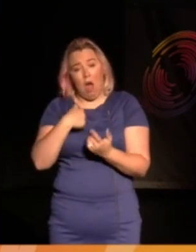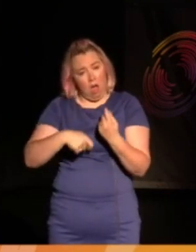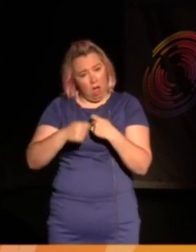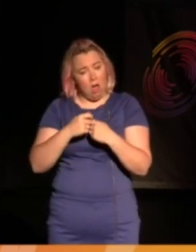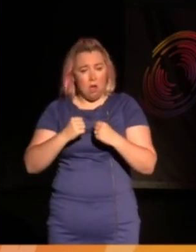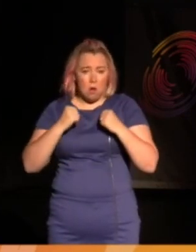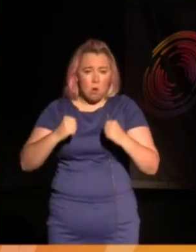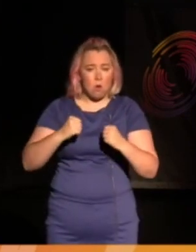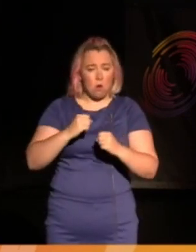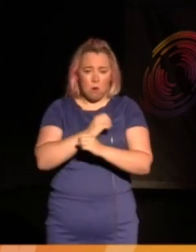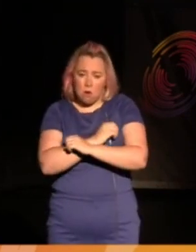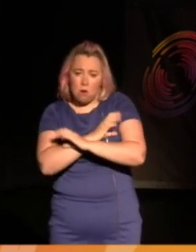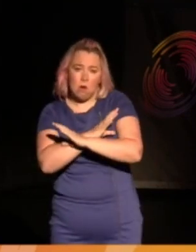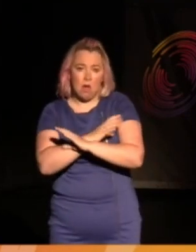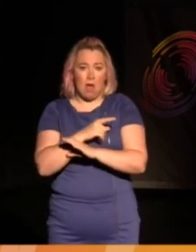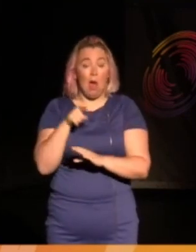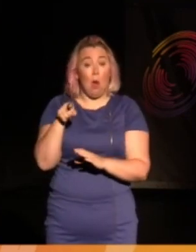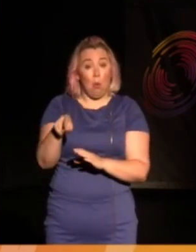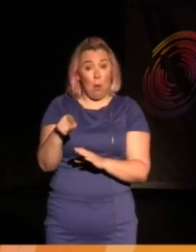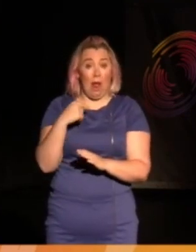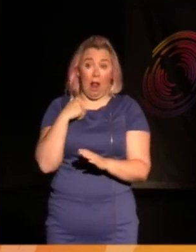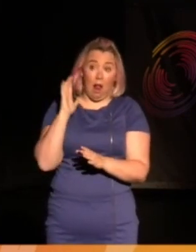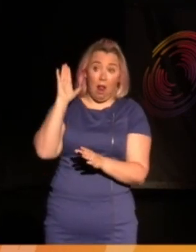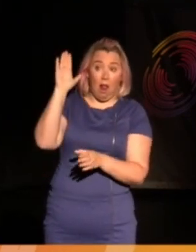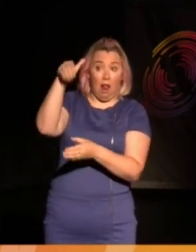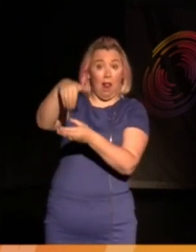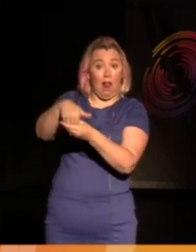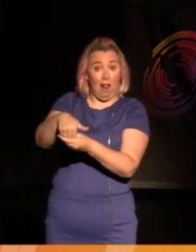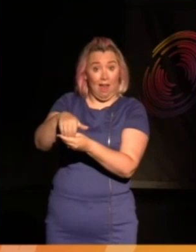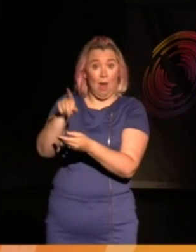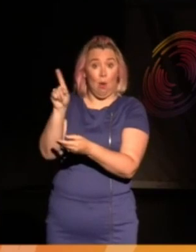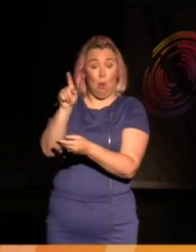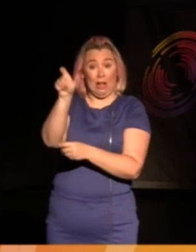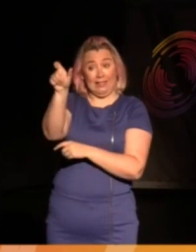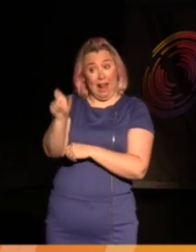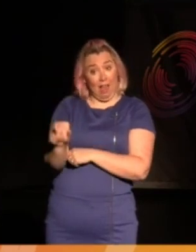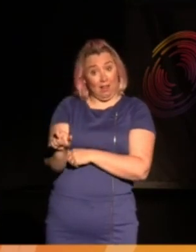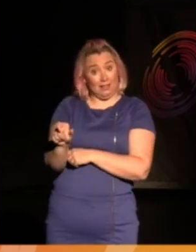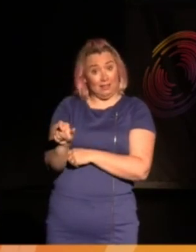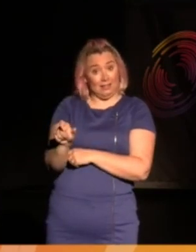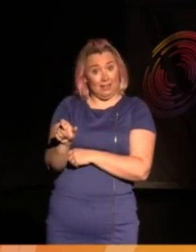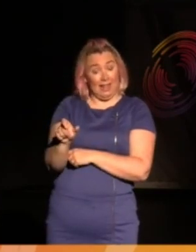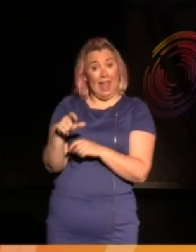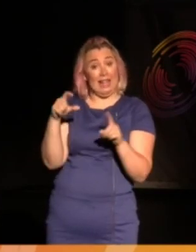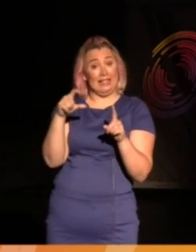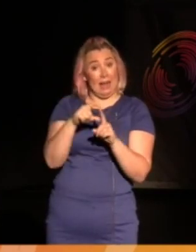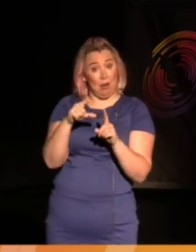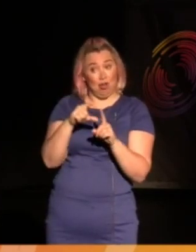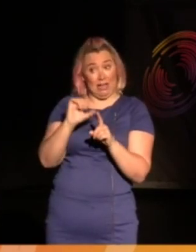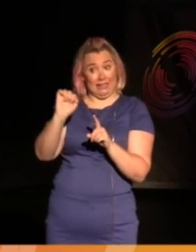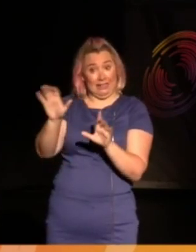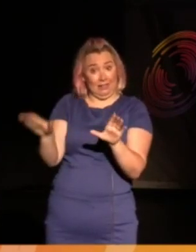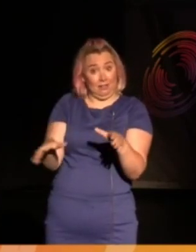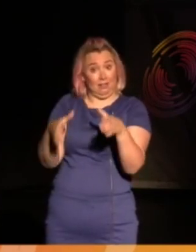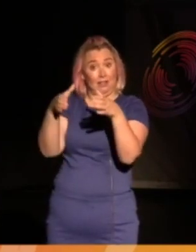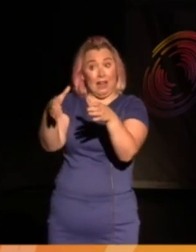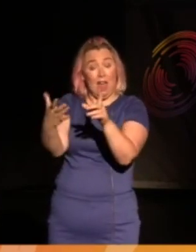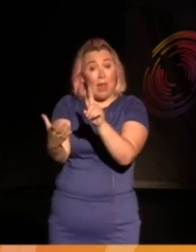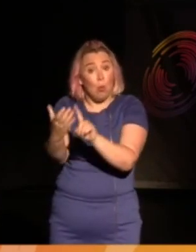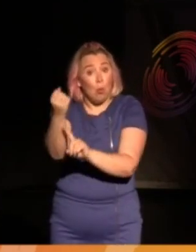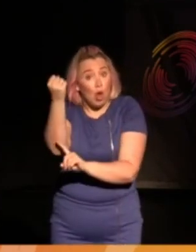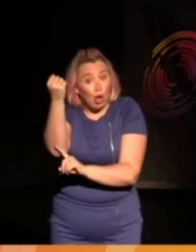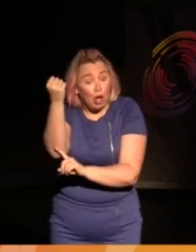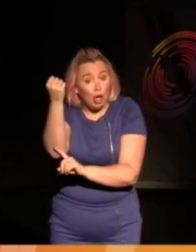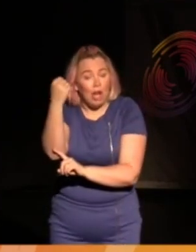and outrageousness, to run a delegate to the Democratic Convention, and they won. At the convention,